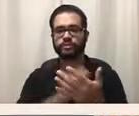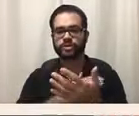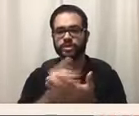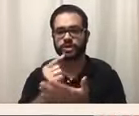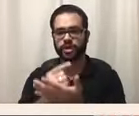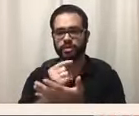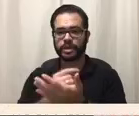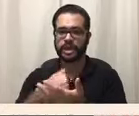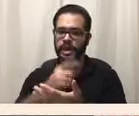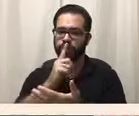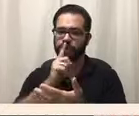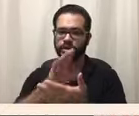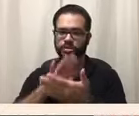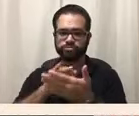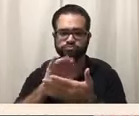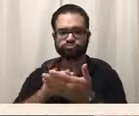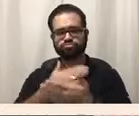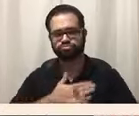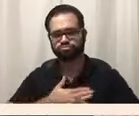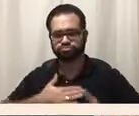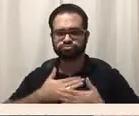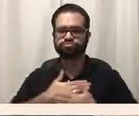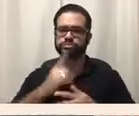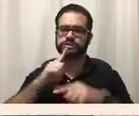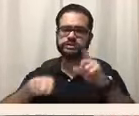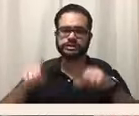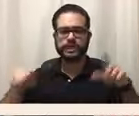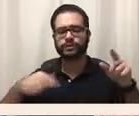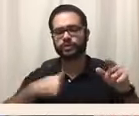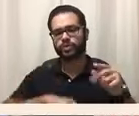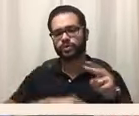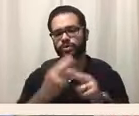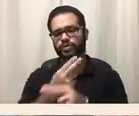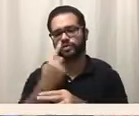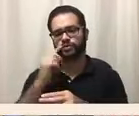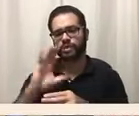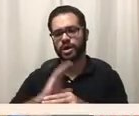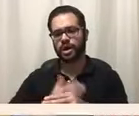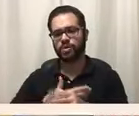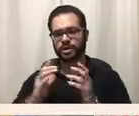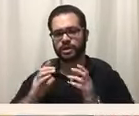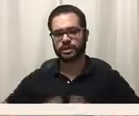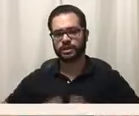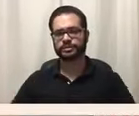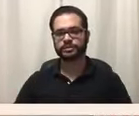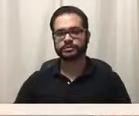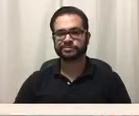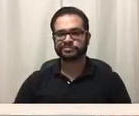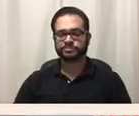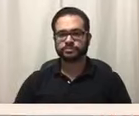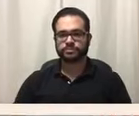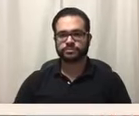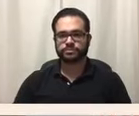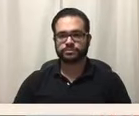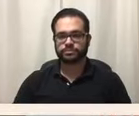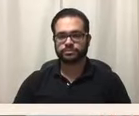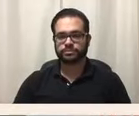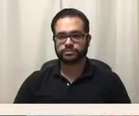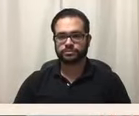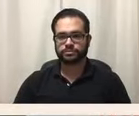all the different instruments that we get to utilize for all our clients.